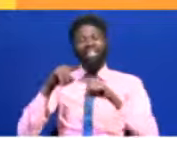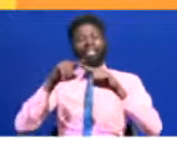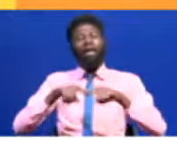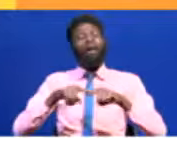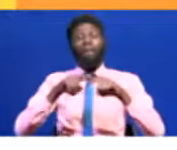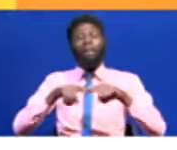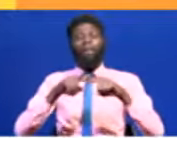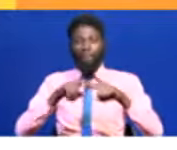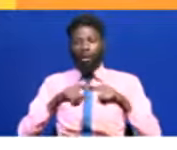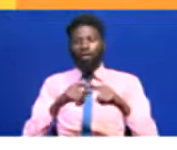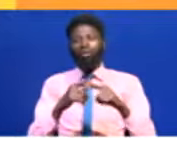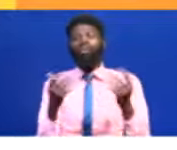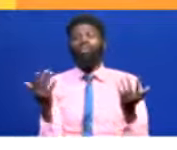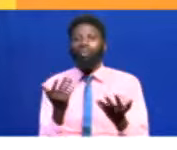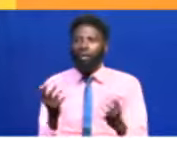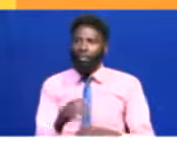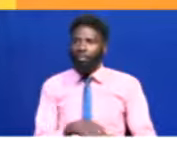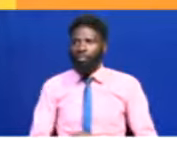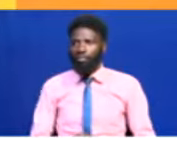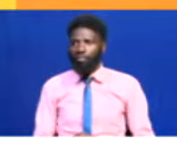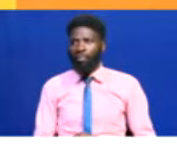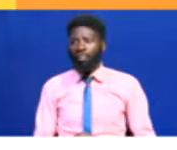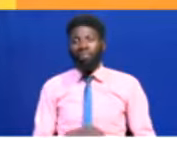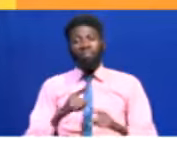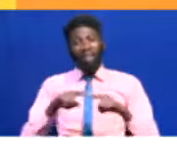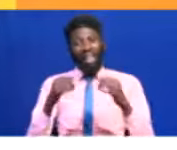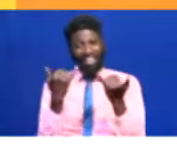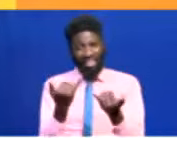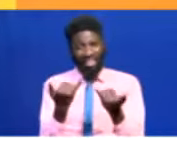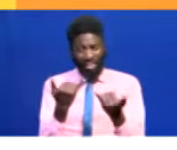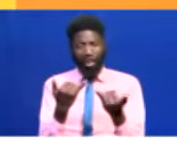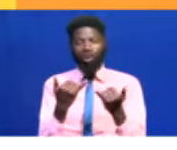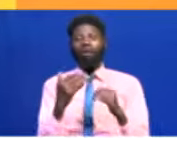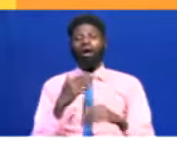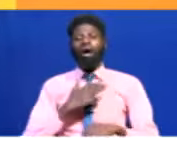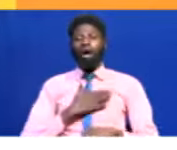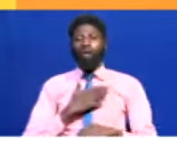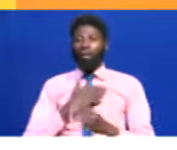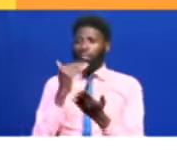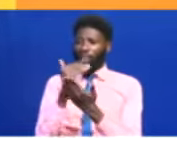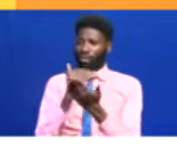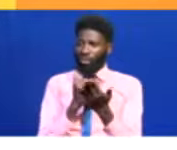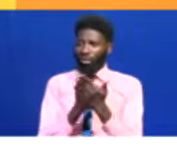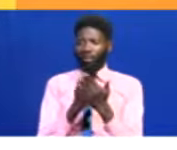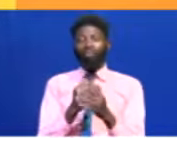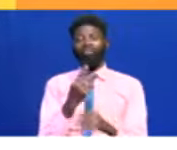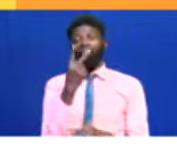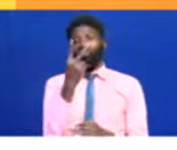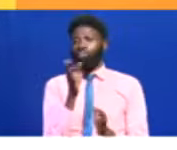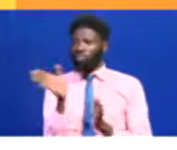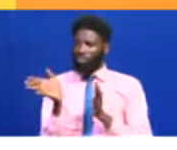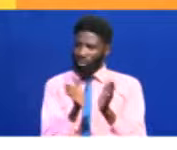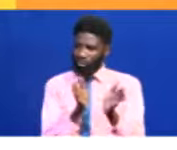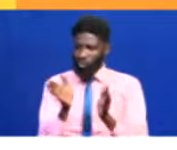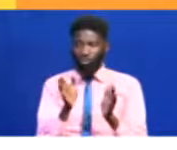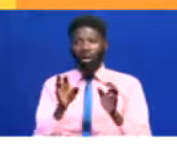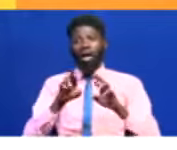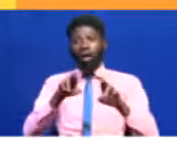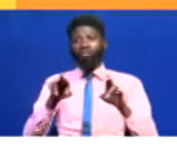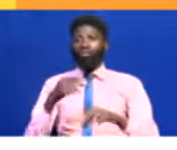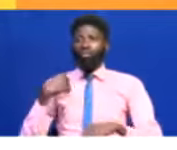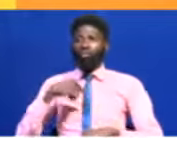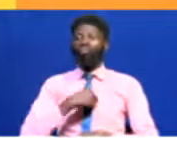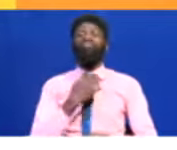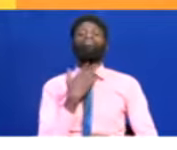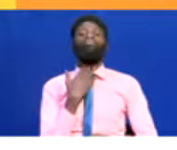But with our current affordable housing, in our current affordable housing program, a two-bedroomed house, we want to squeeze it